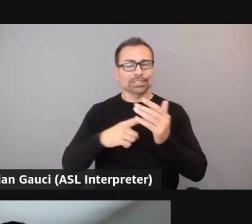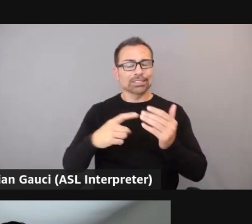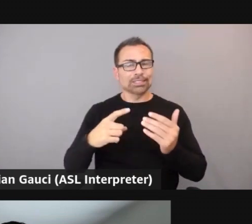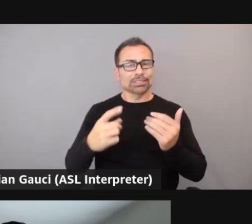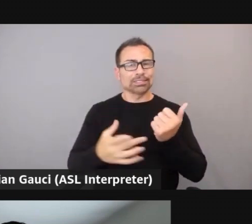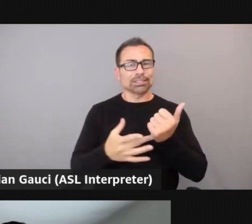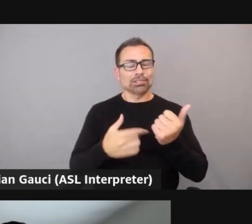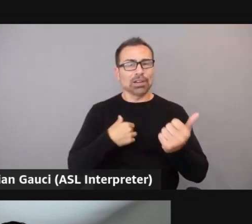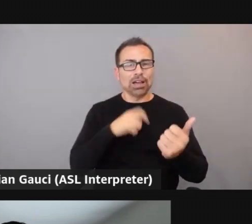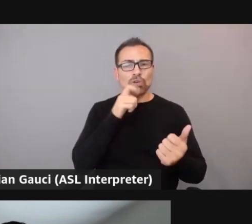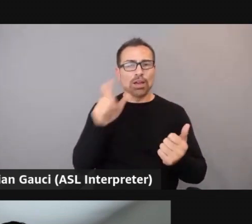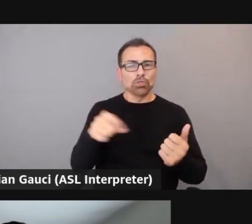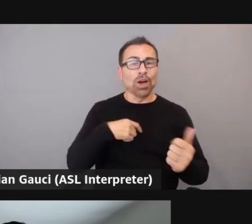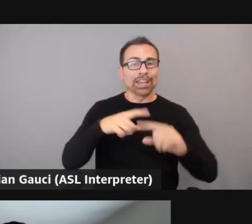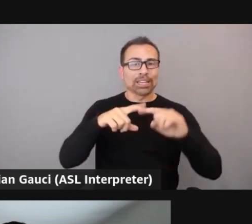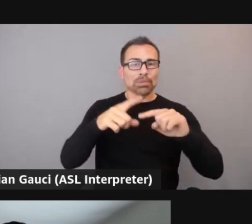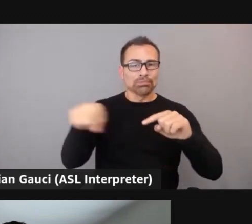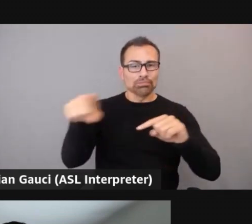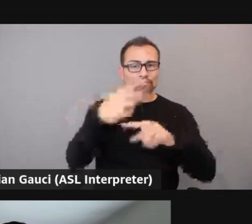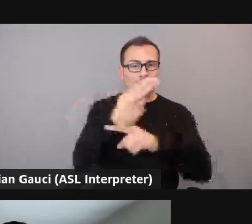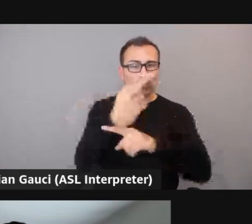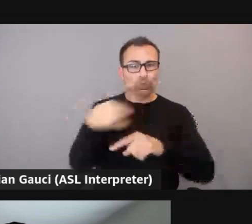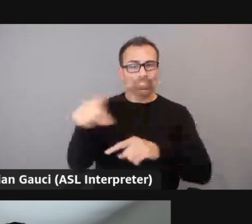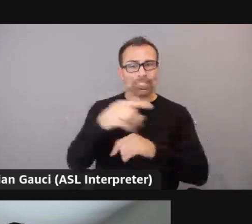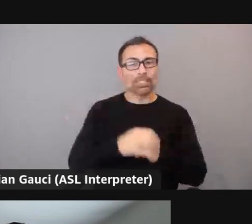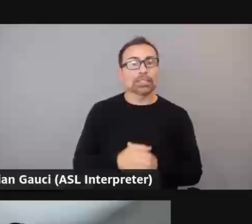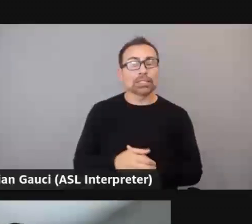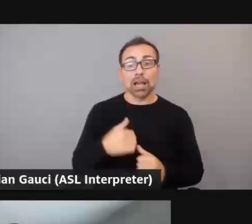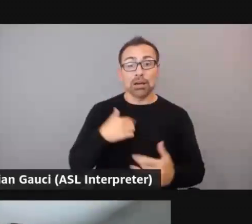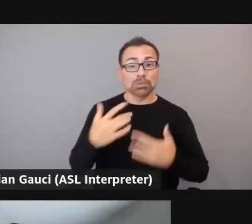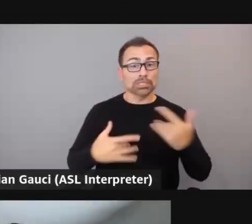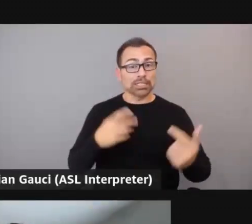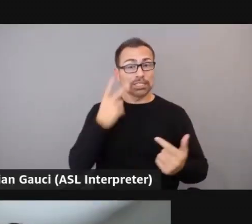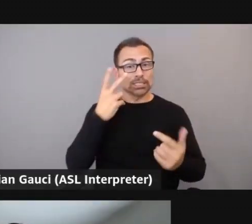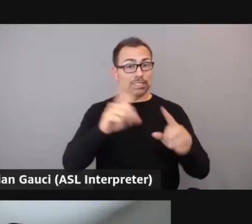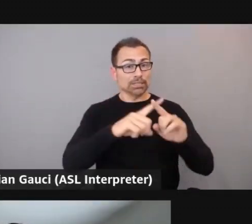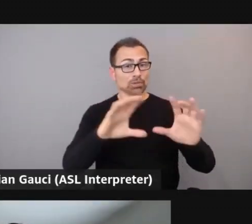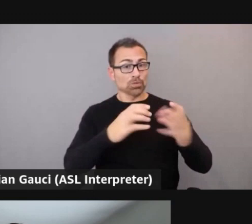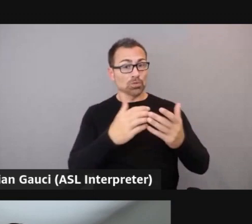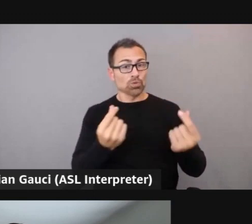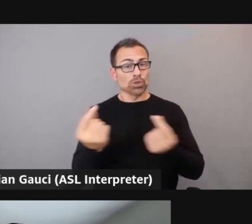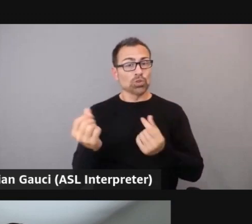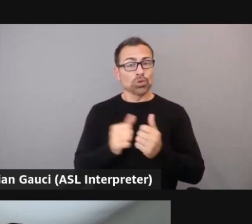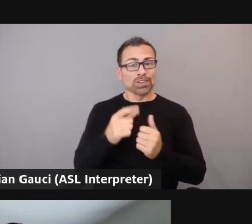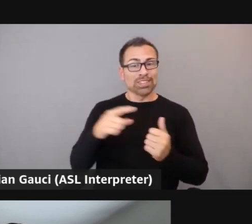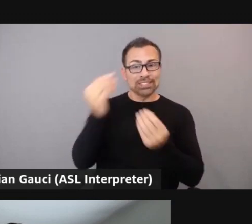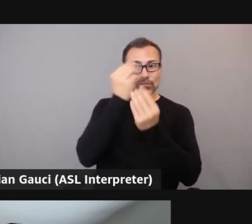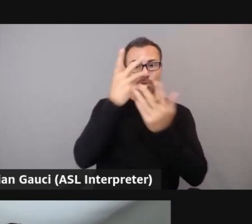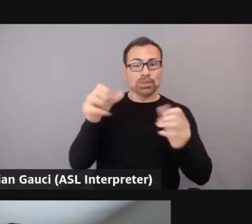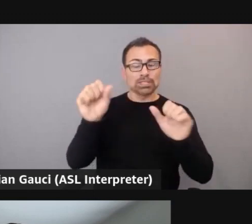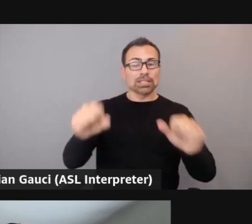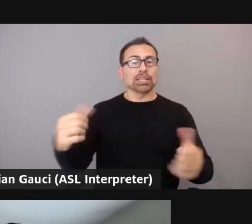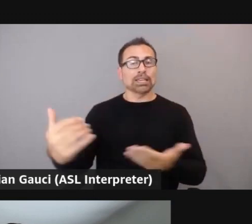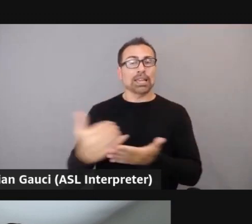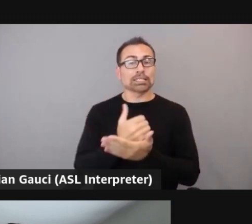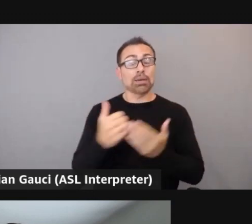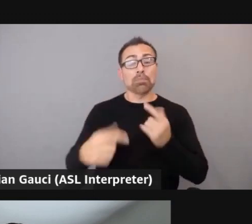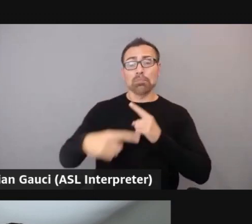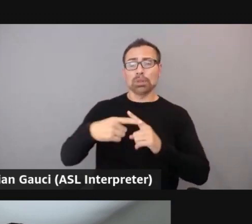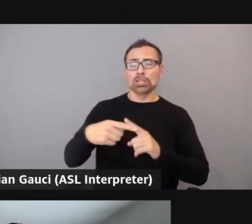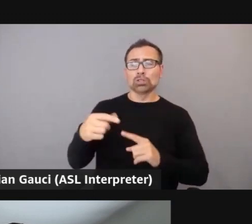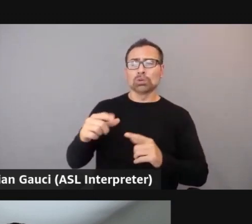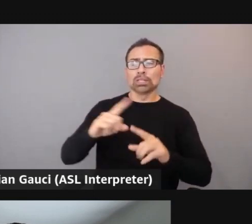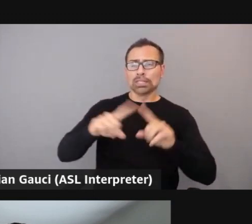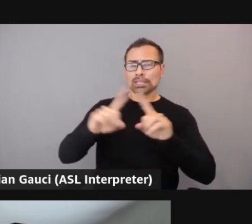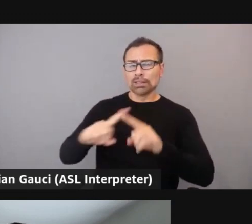groups do with this type of data that they have access to, along with the different artificial intelligence and machine